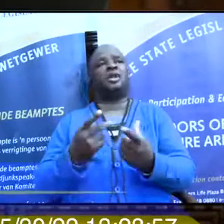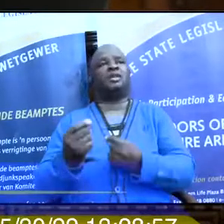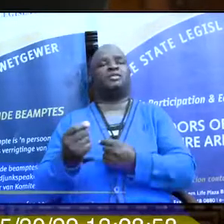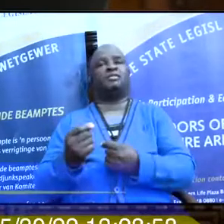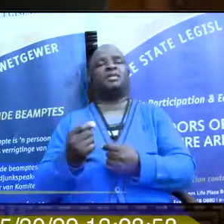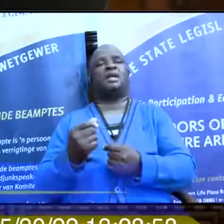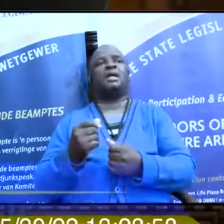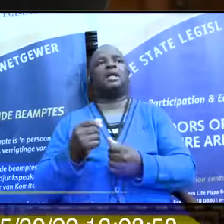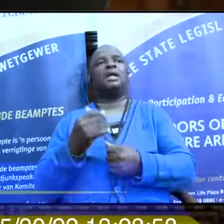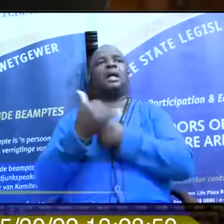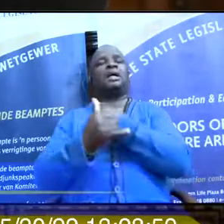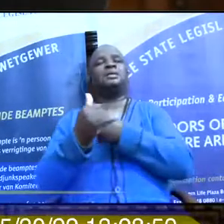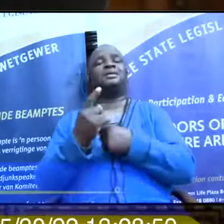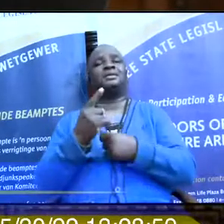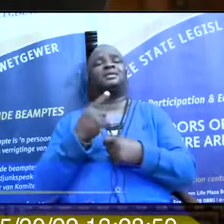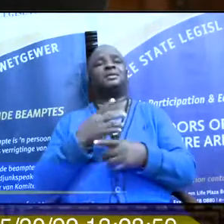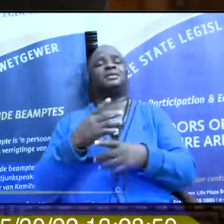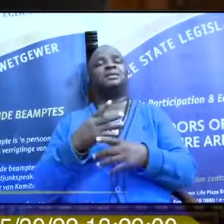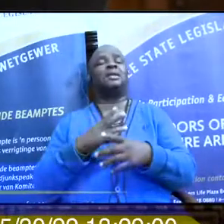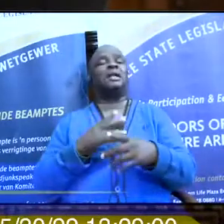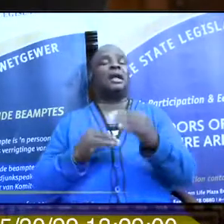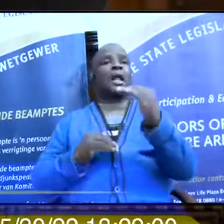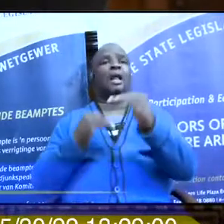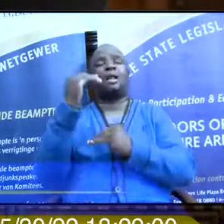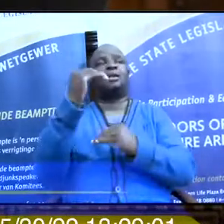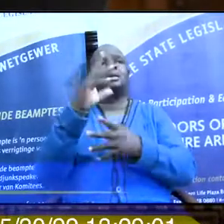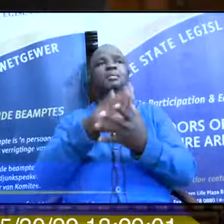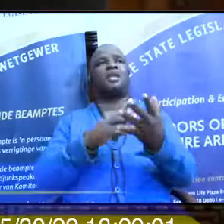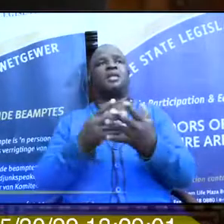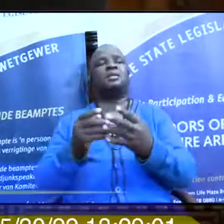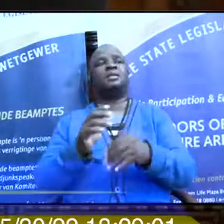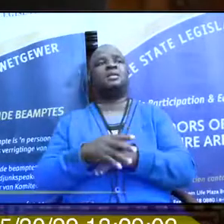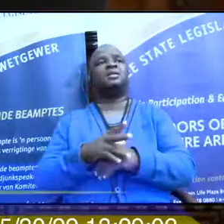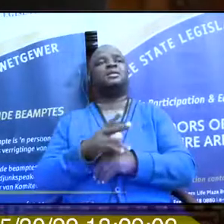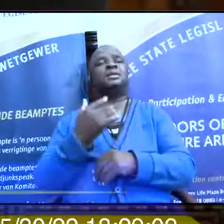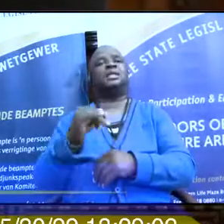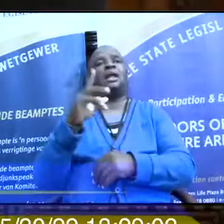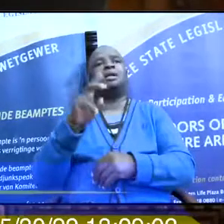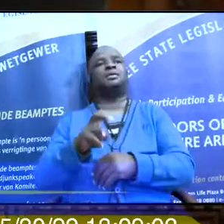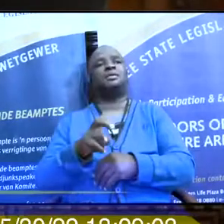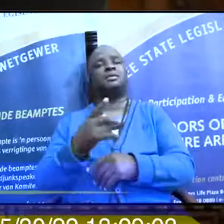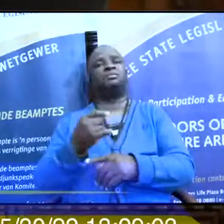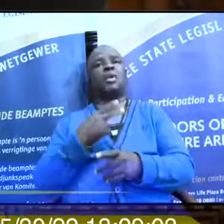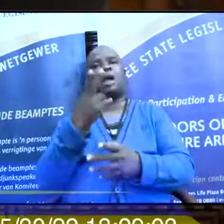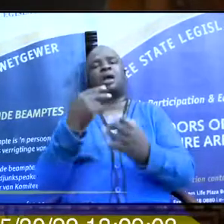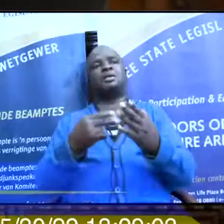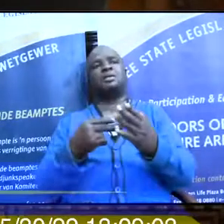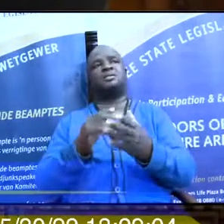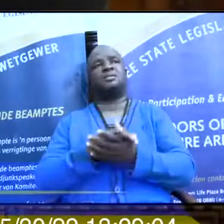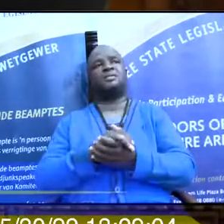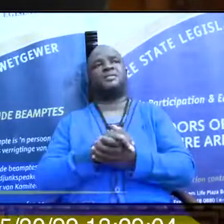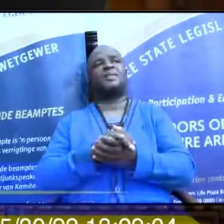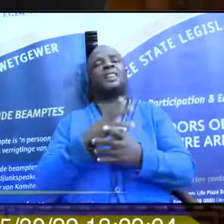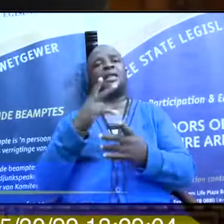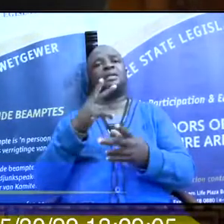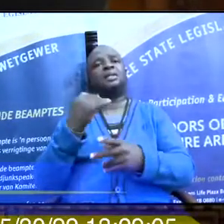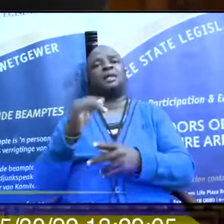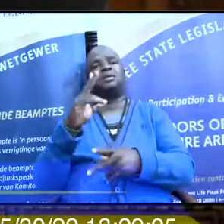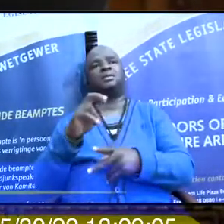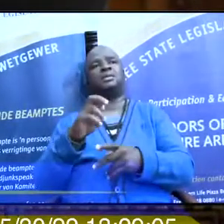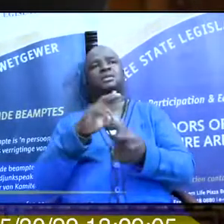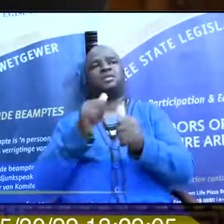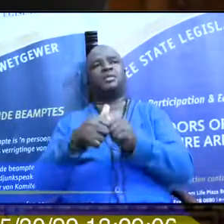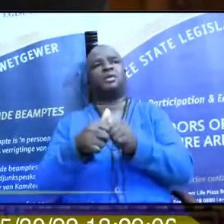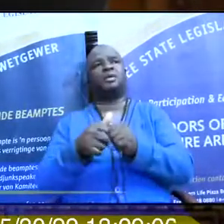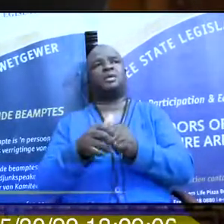excels in mathematics we still have need arts we still need sports